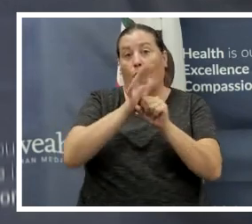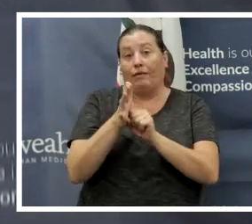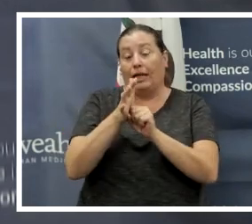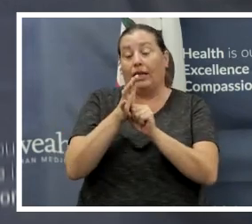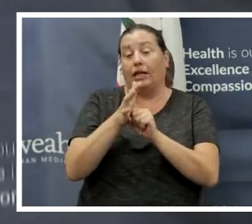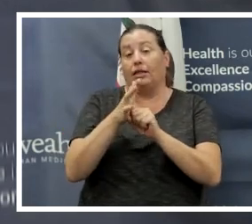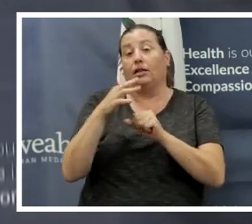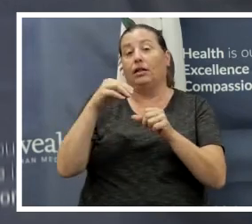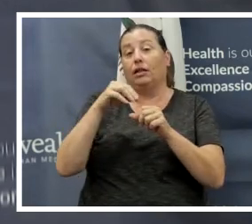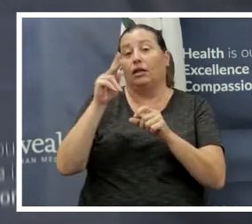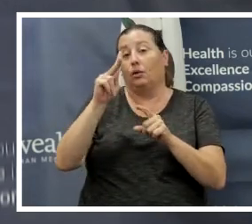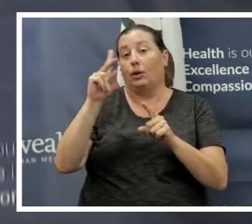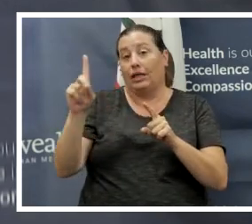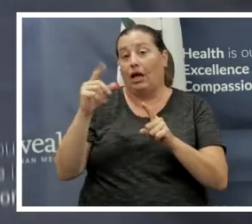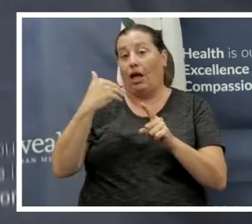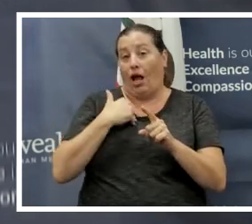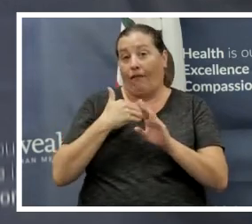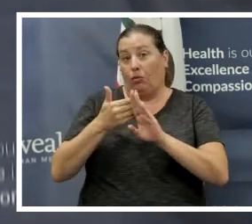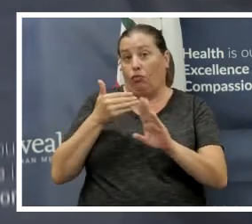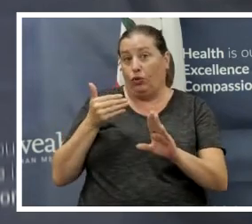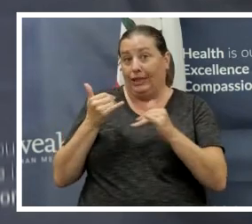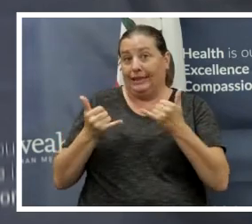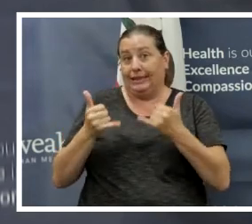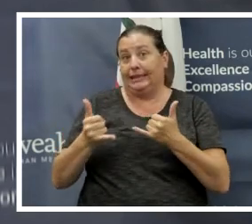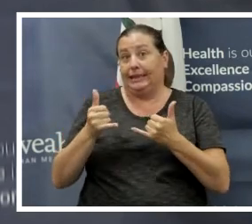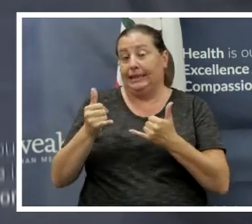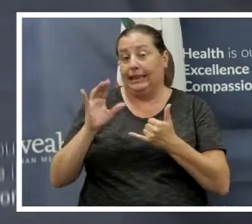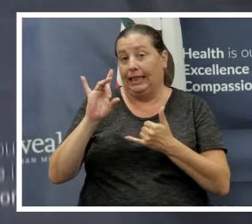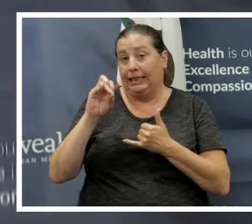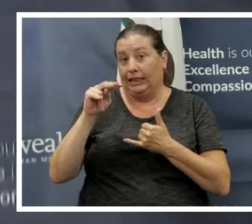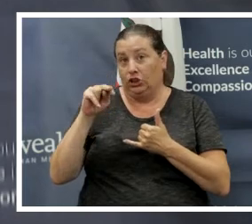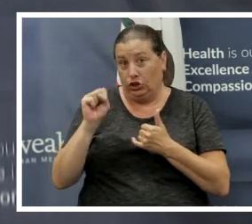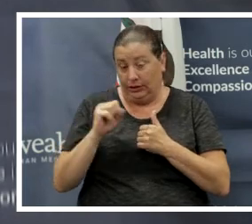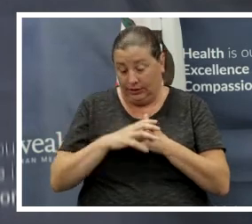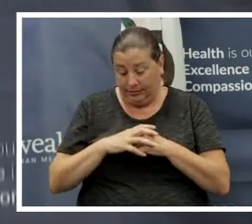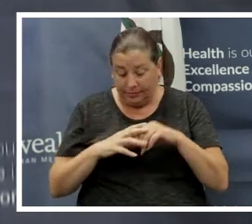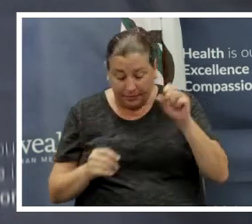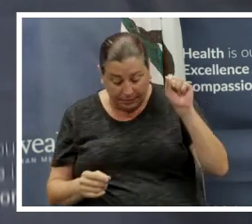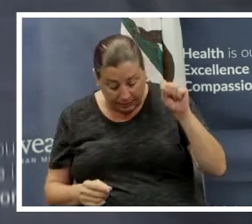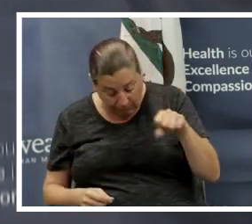pre-existing conditions? Yes. The vast majority, I